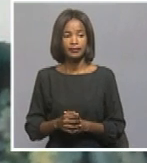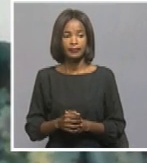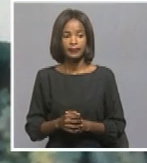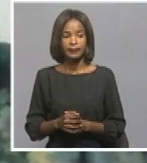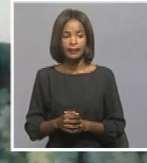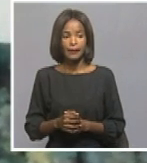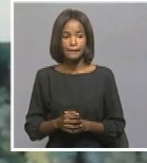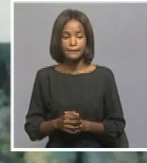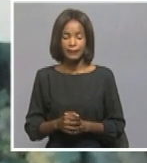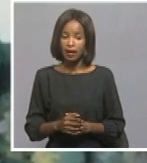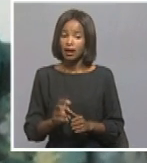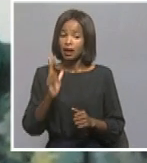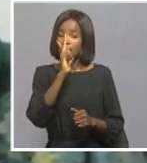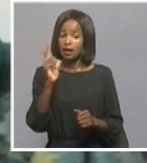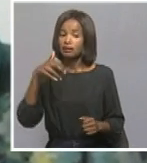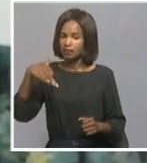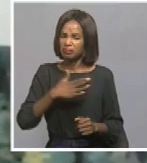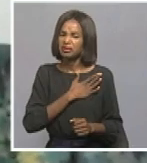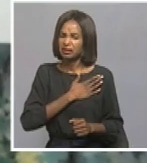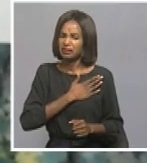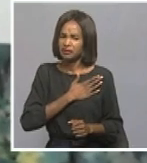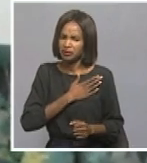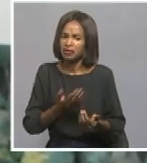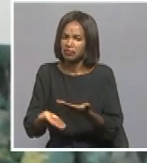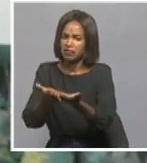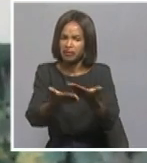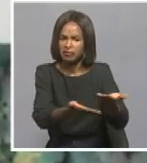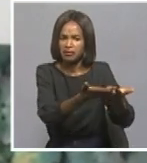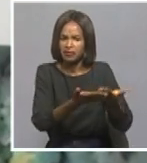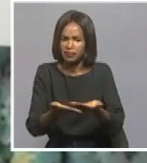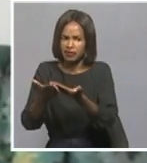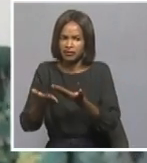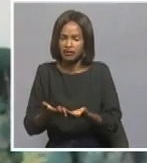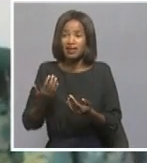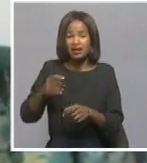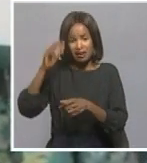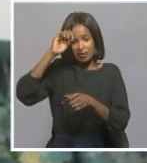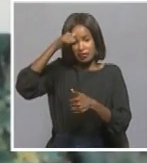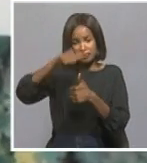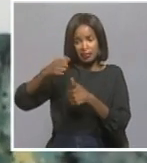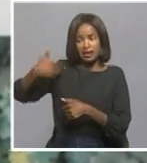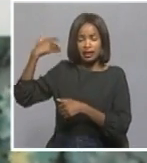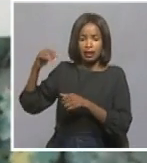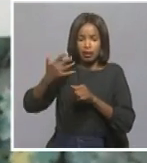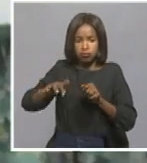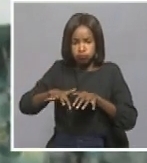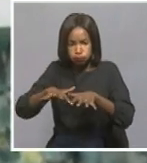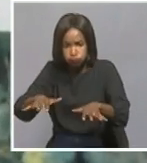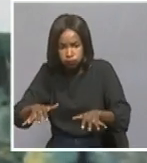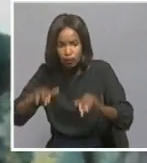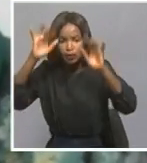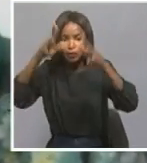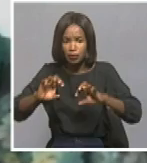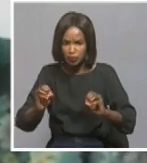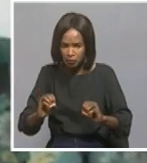generally are known for their generosity in terms of any natural disaster. We have seen it also in the past when we had floods, when we had a drought, that businesses always had came